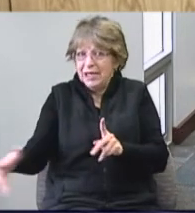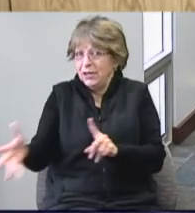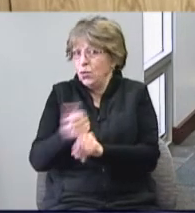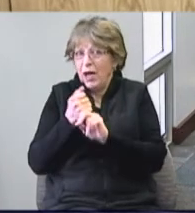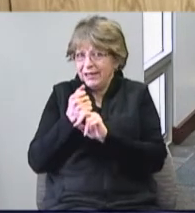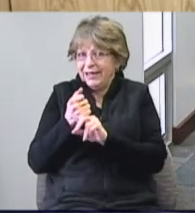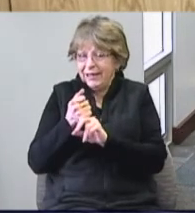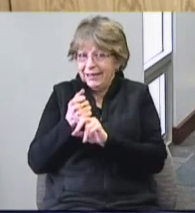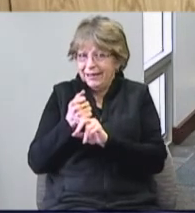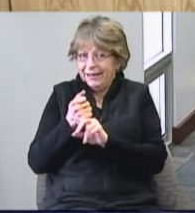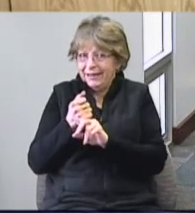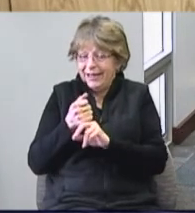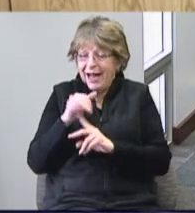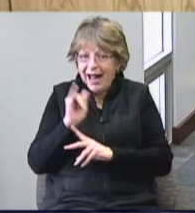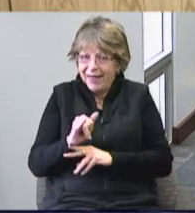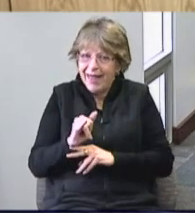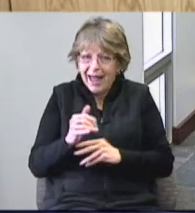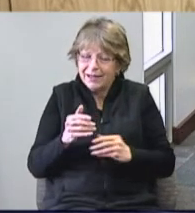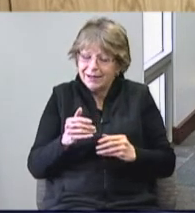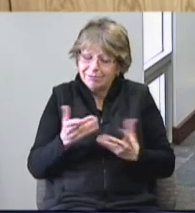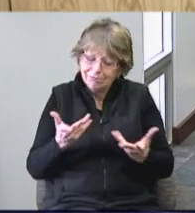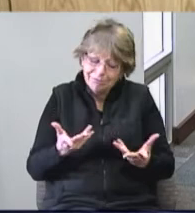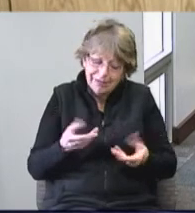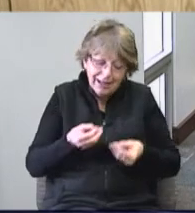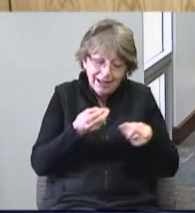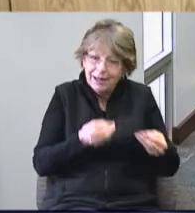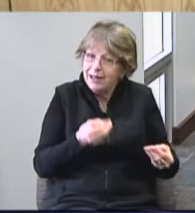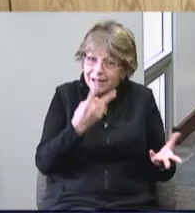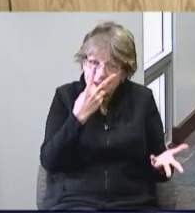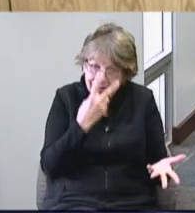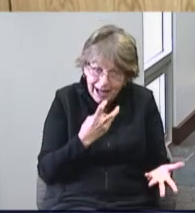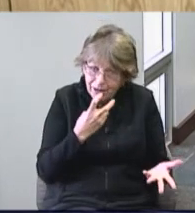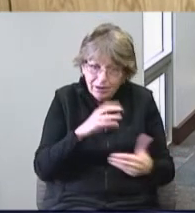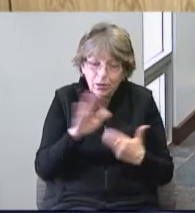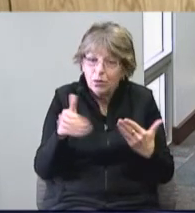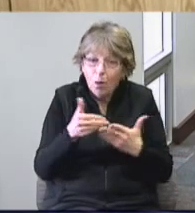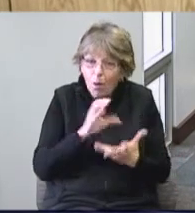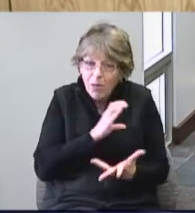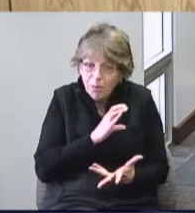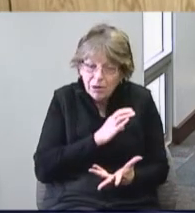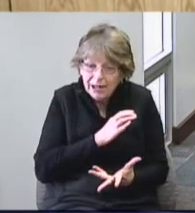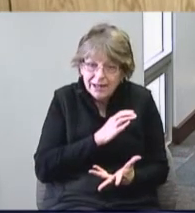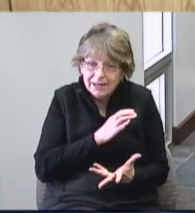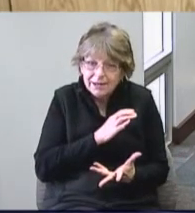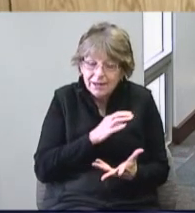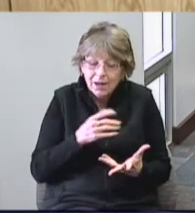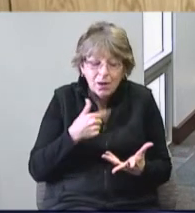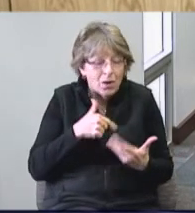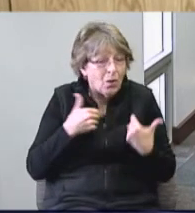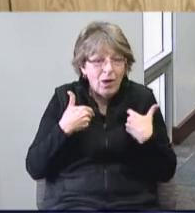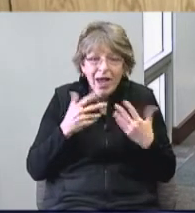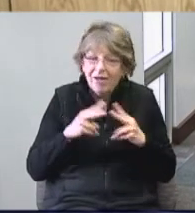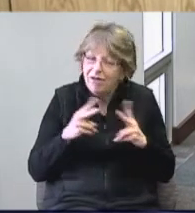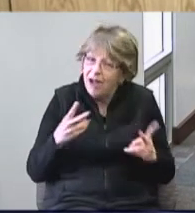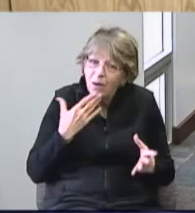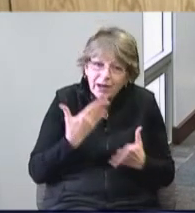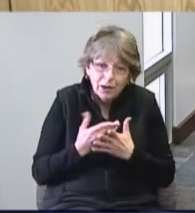that casts a shadow of doubt on the credibility of all the officers. And we have a very good department.